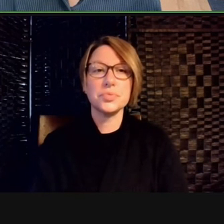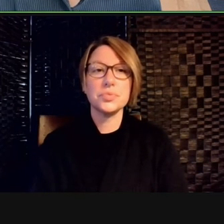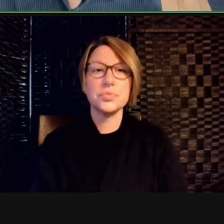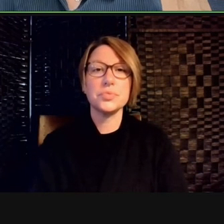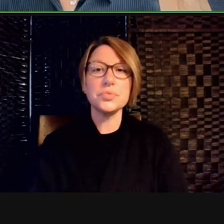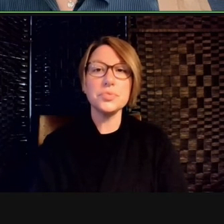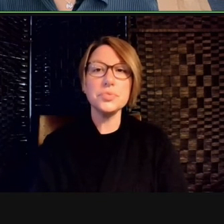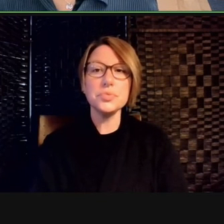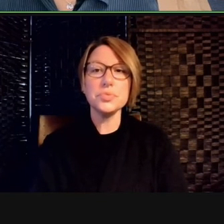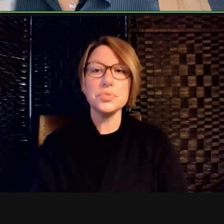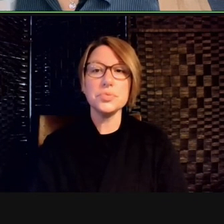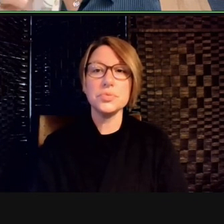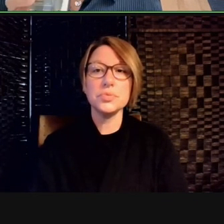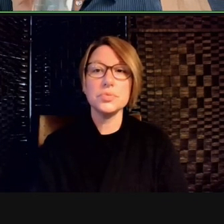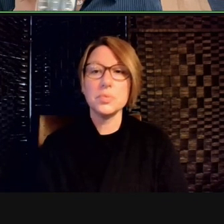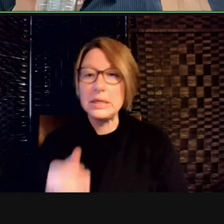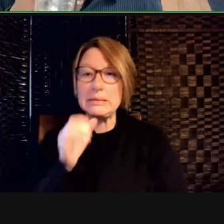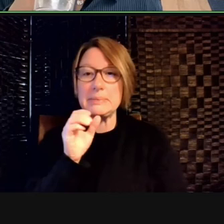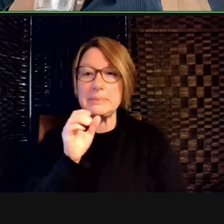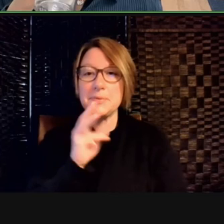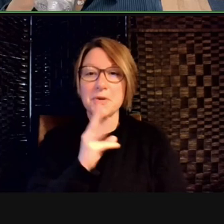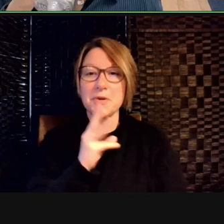Okay, I'm gonna take a sip of water.